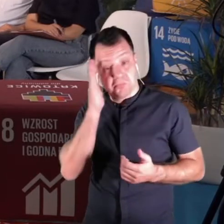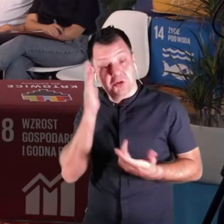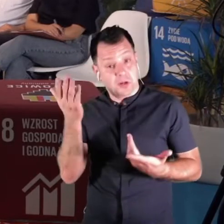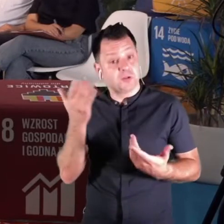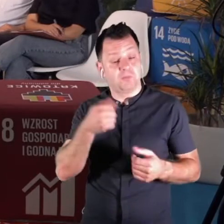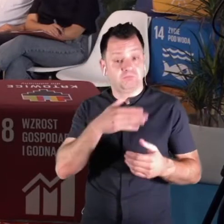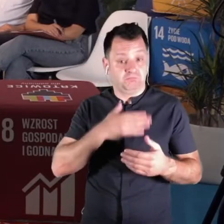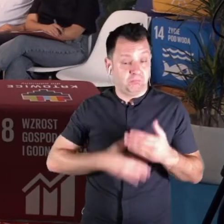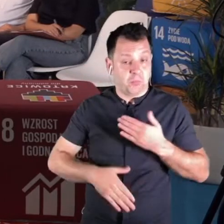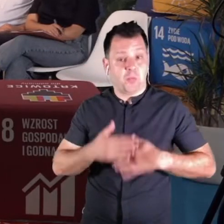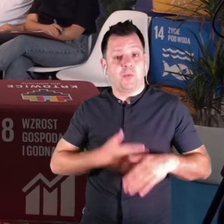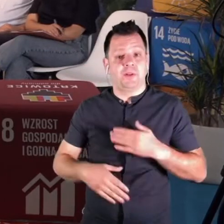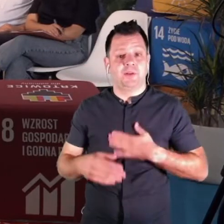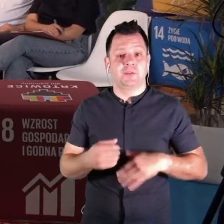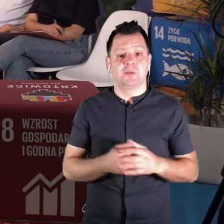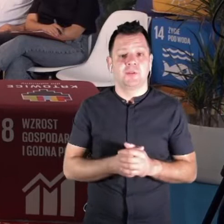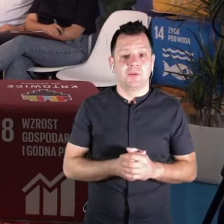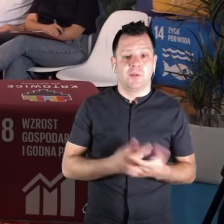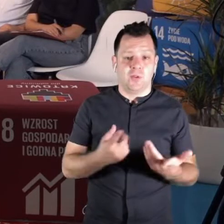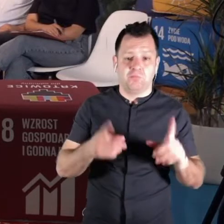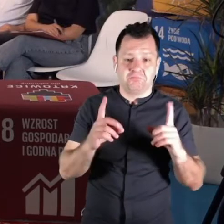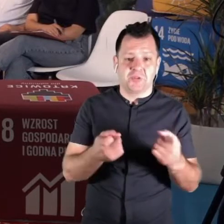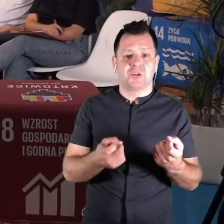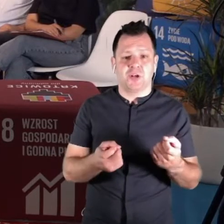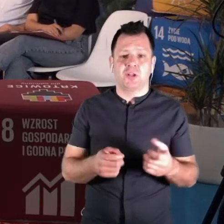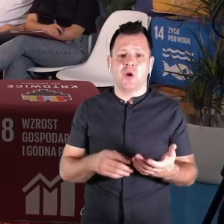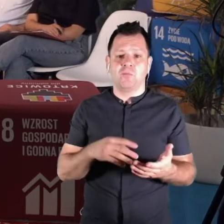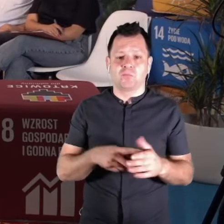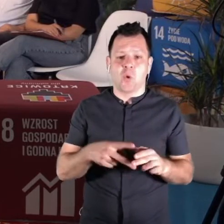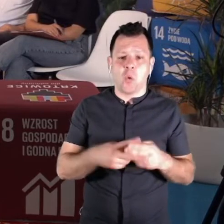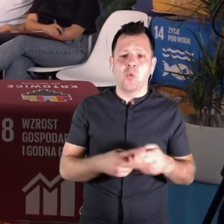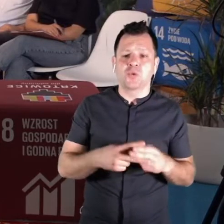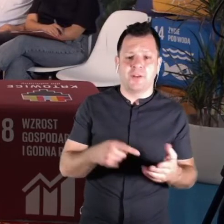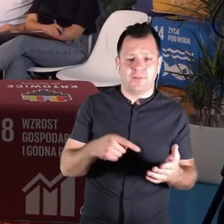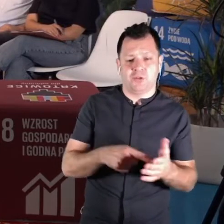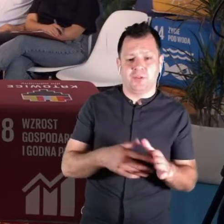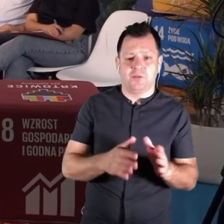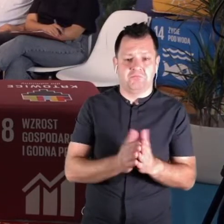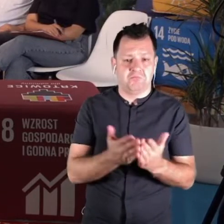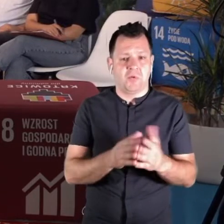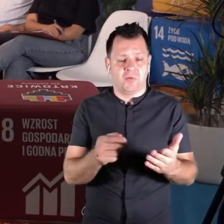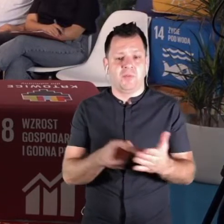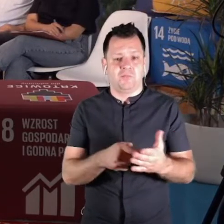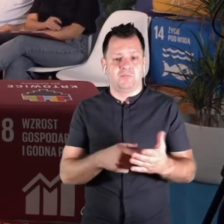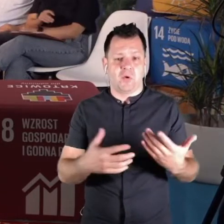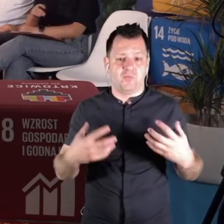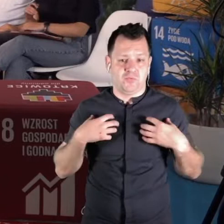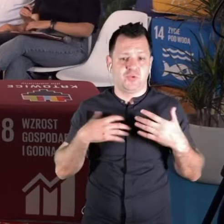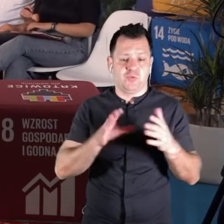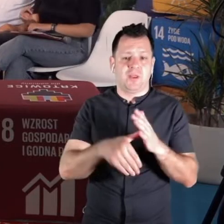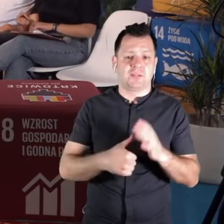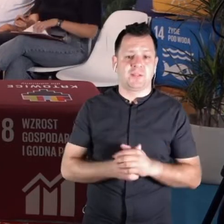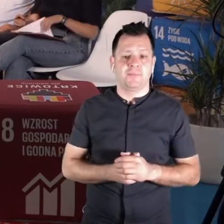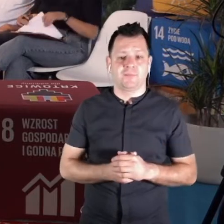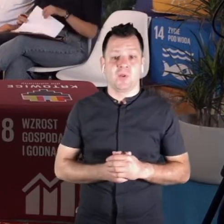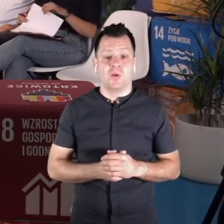to get involved in the city. But also some NGOs ask us if they can use our researchers.